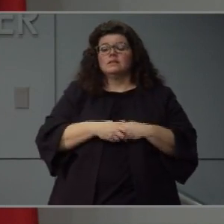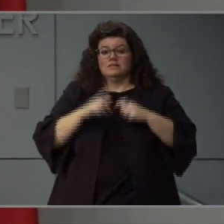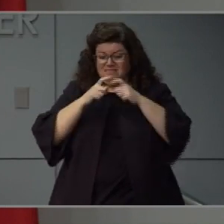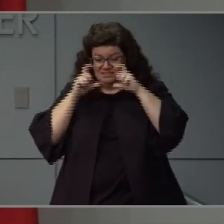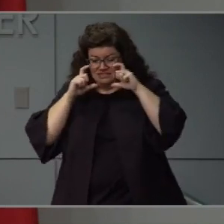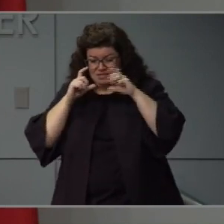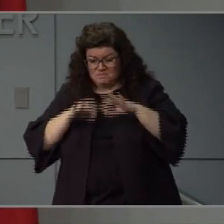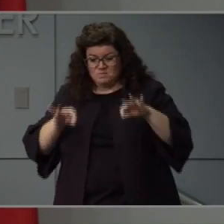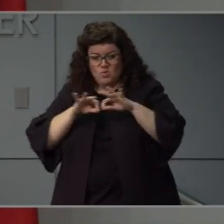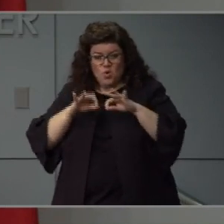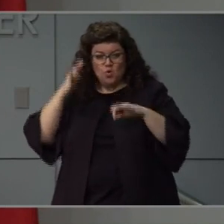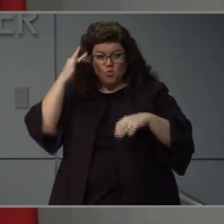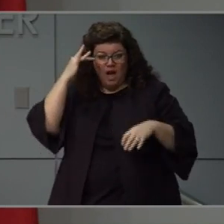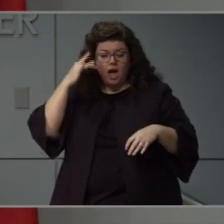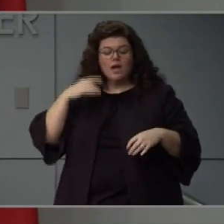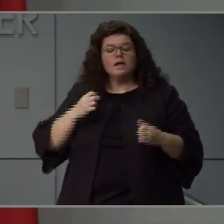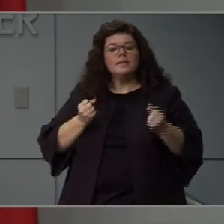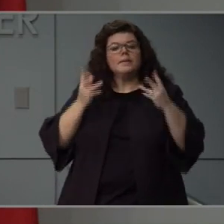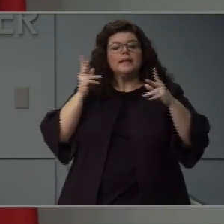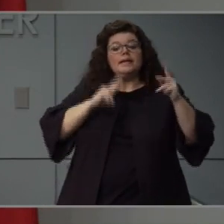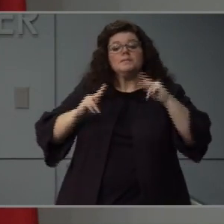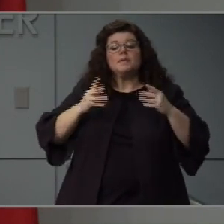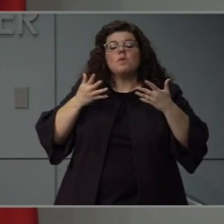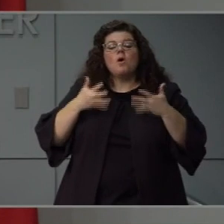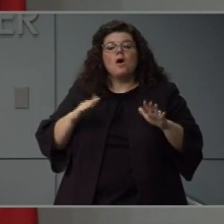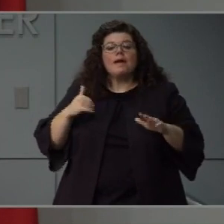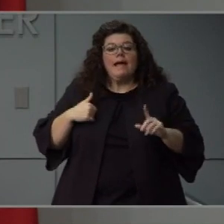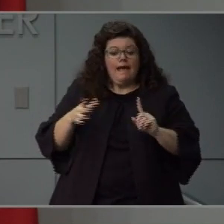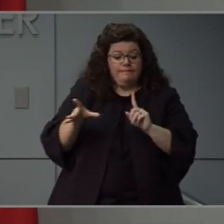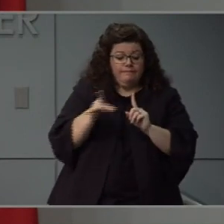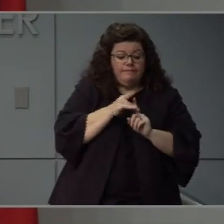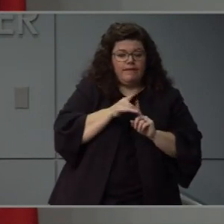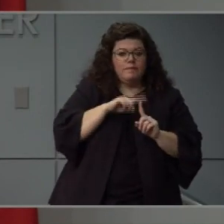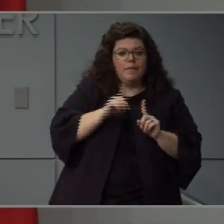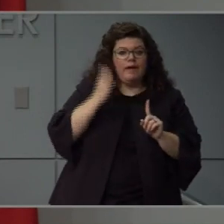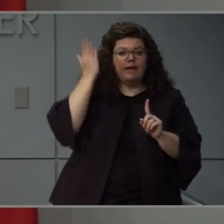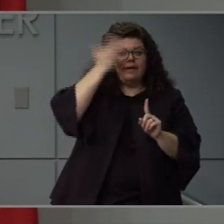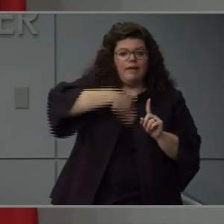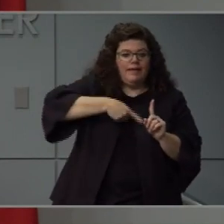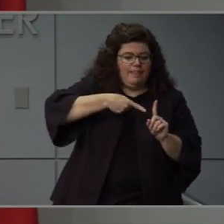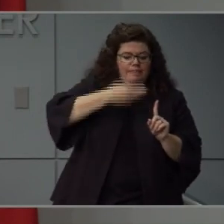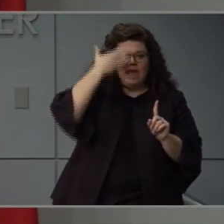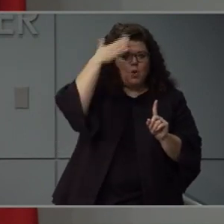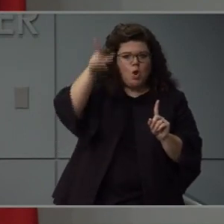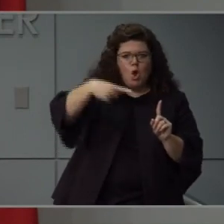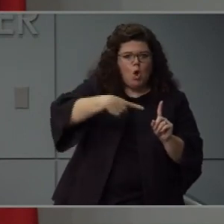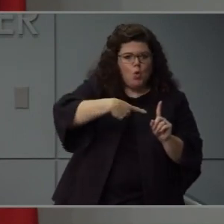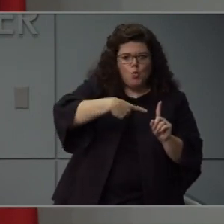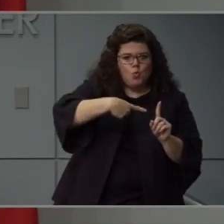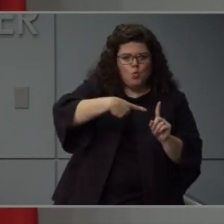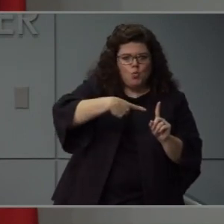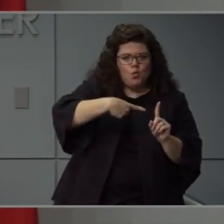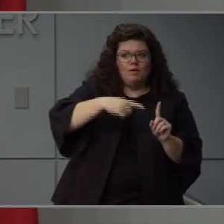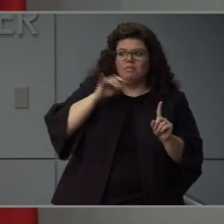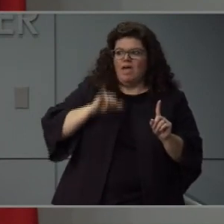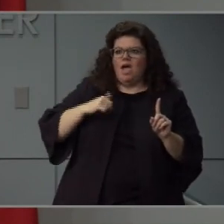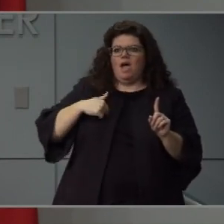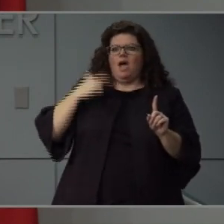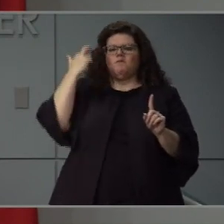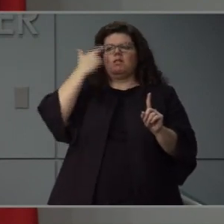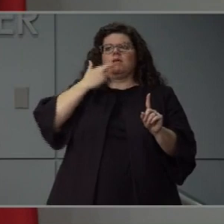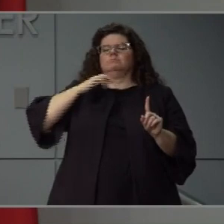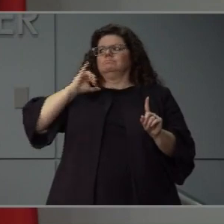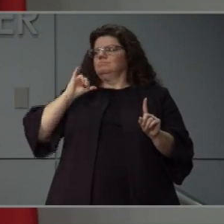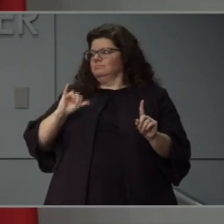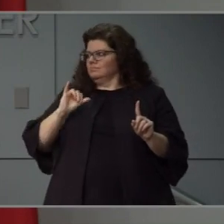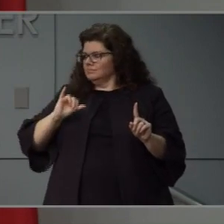so many people have COVID-19 and don't show any symptoms. I think that has been such a learning for me